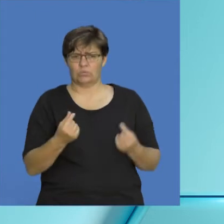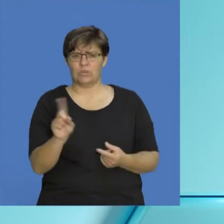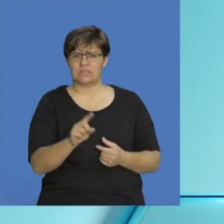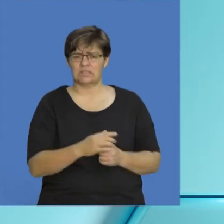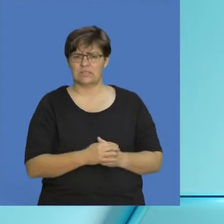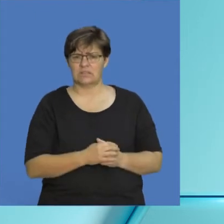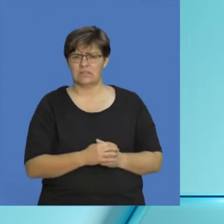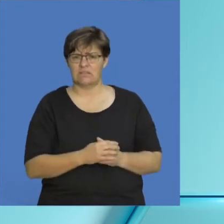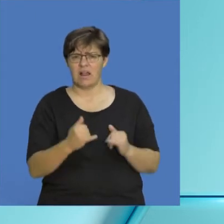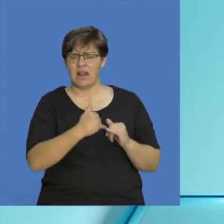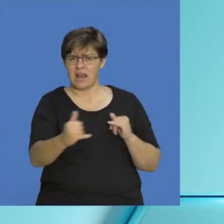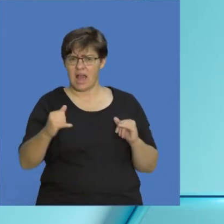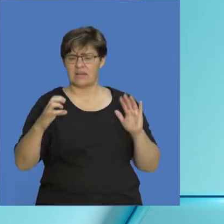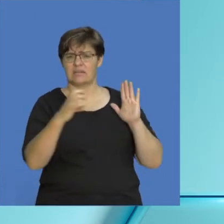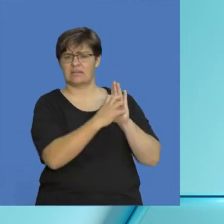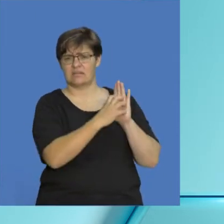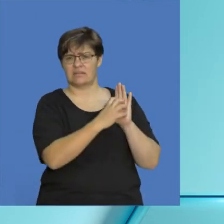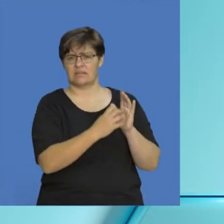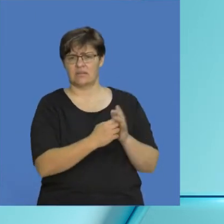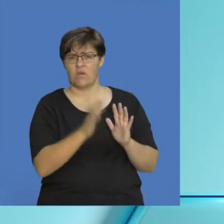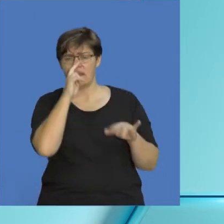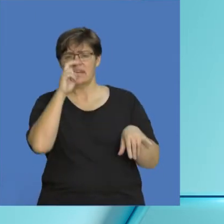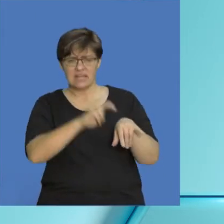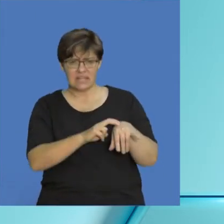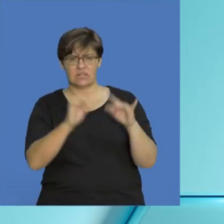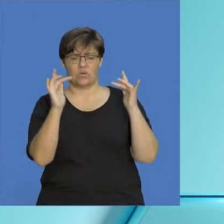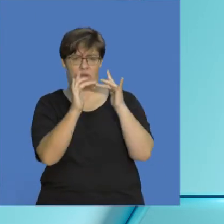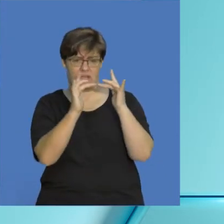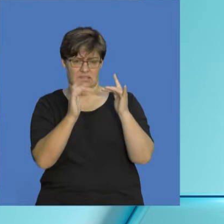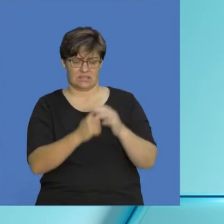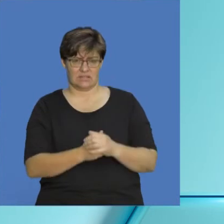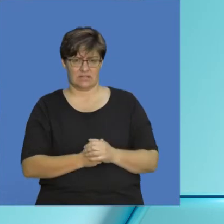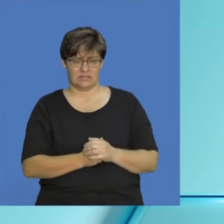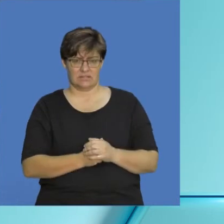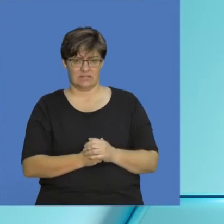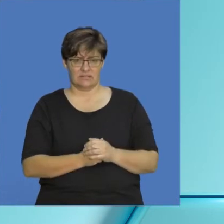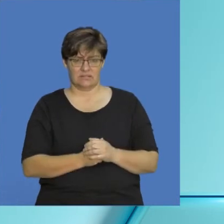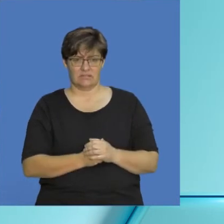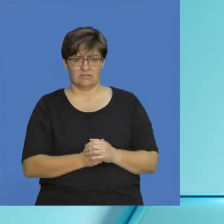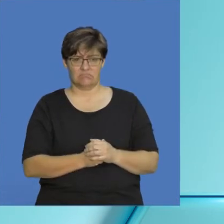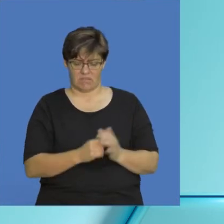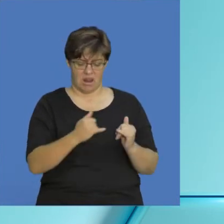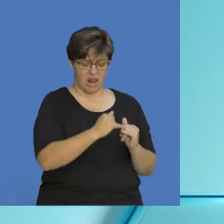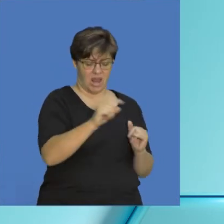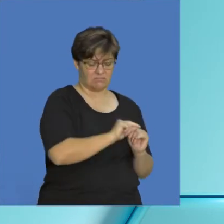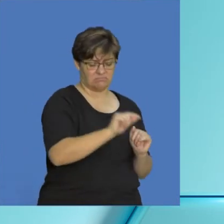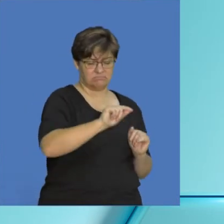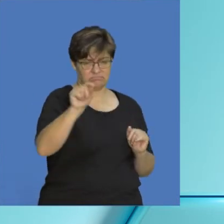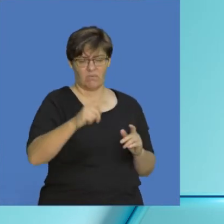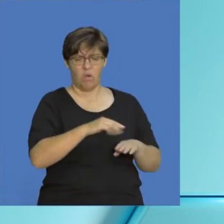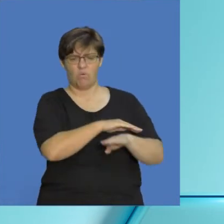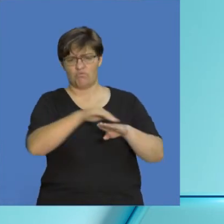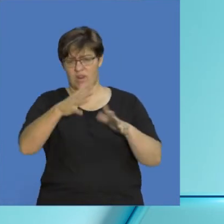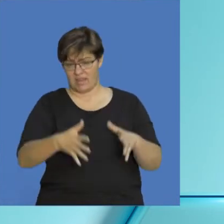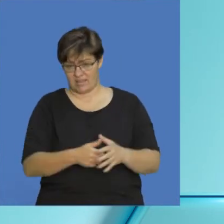from there, what we do to draw a line graph is just to connect, okay, with a